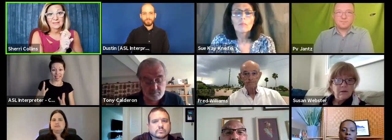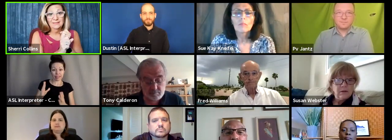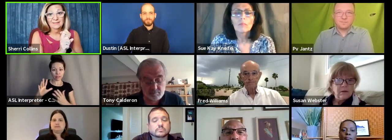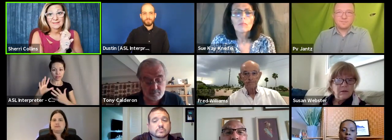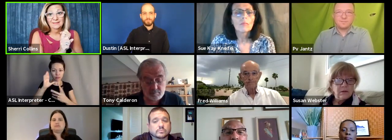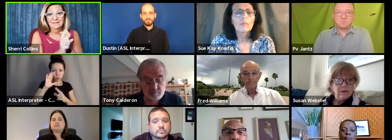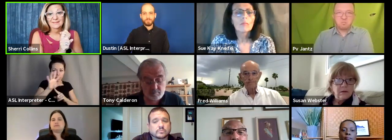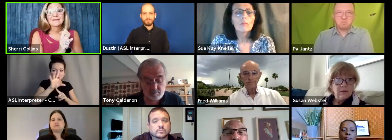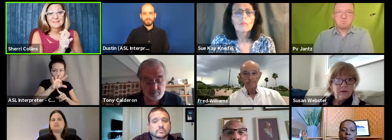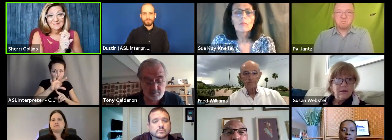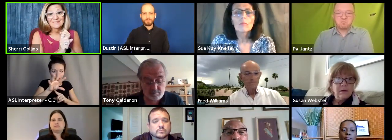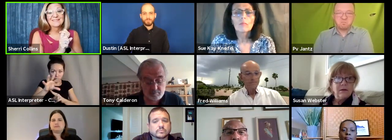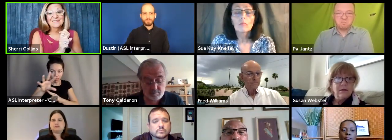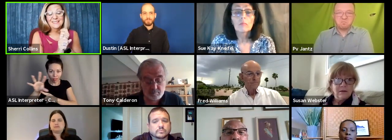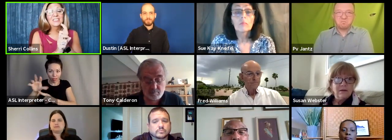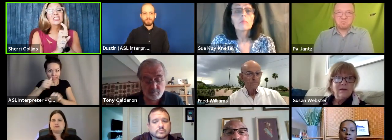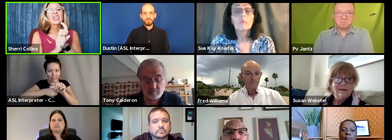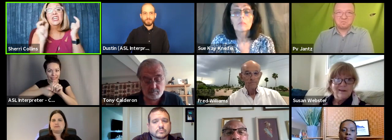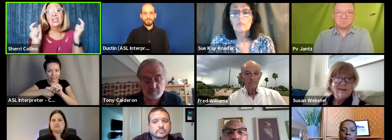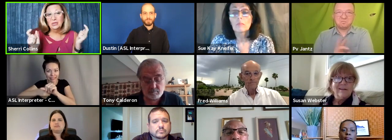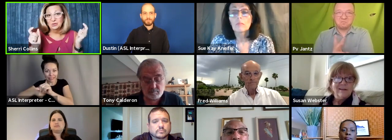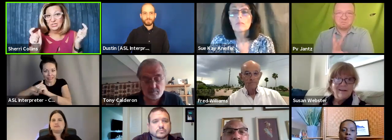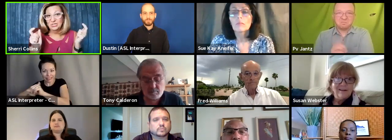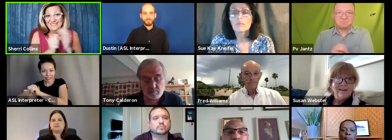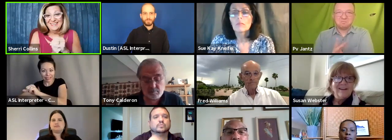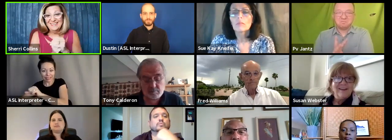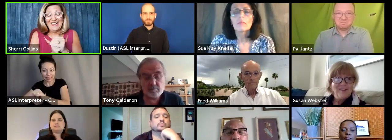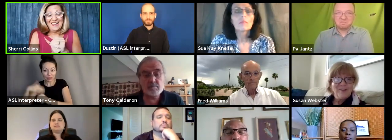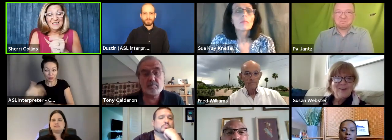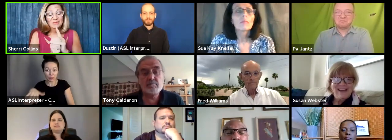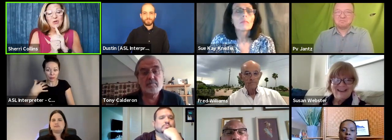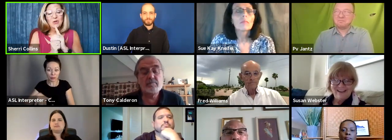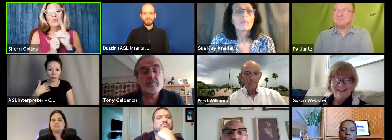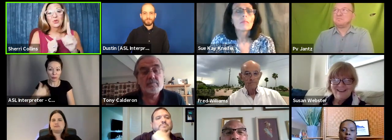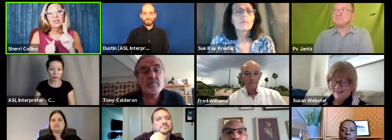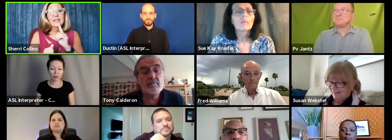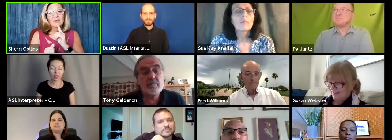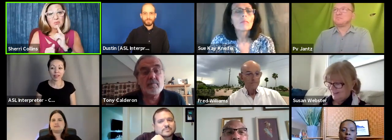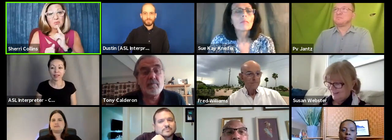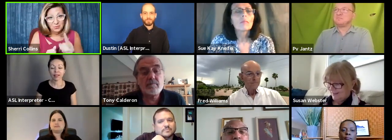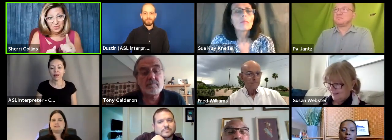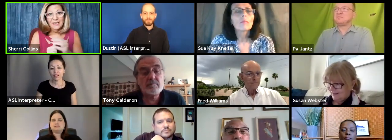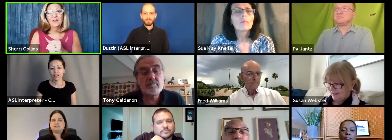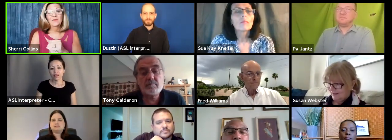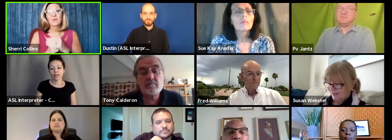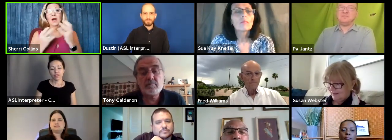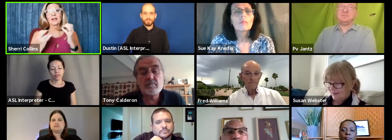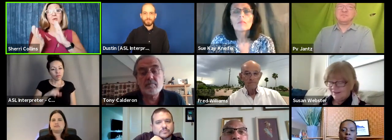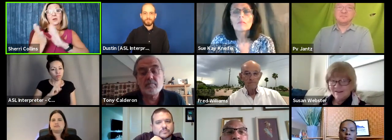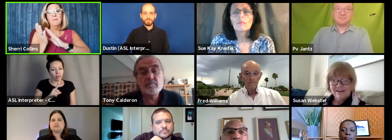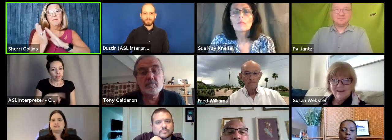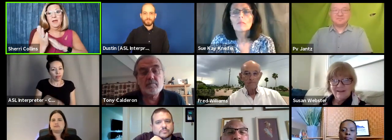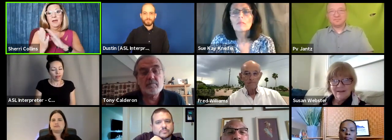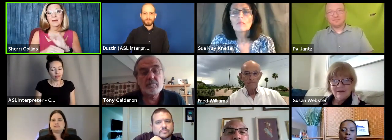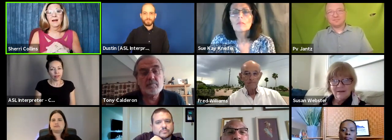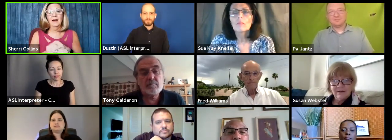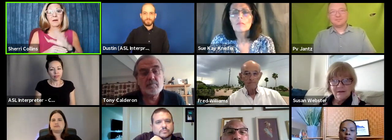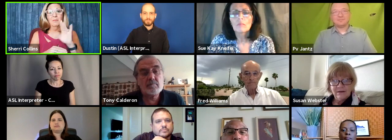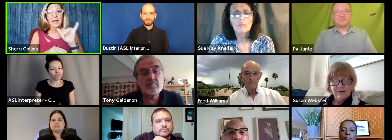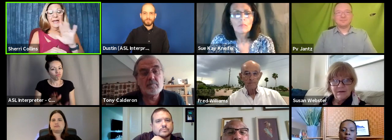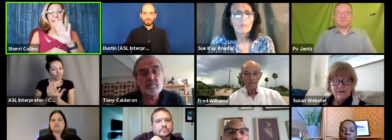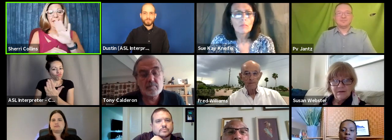produced. This is huge. And so I really, really wanted to